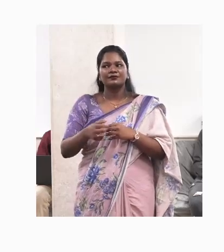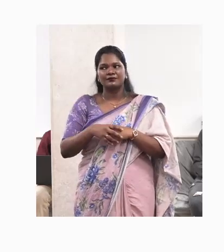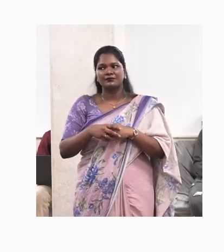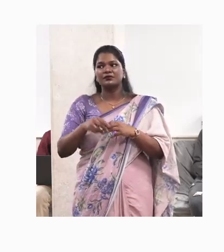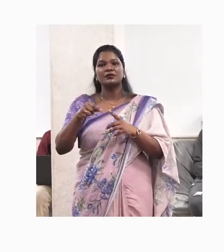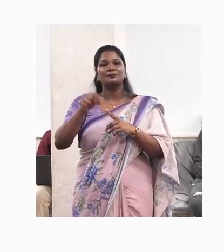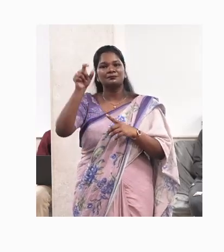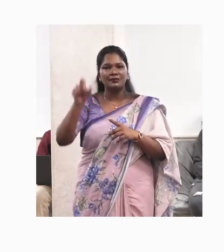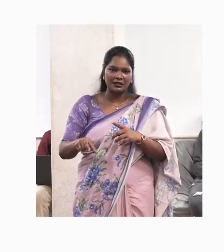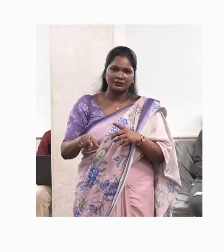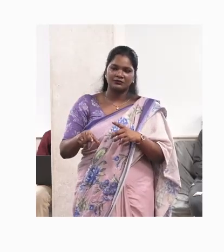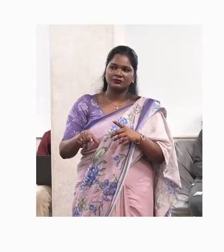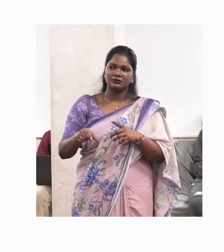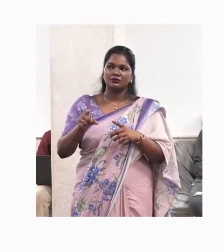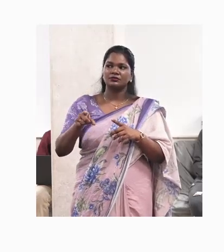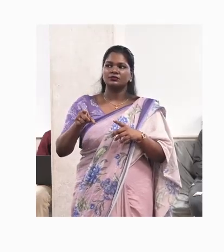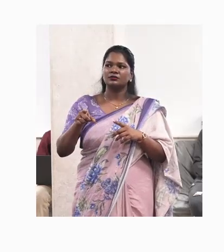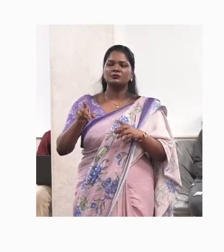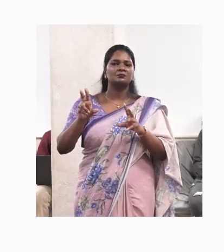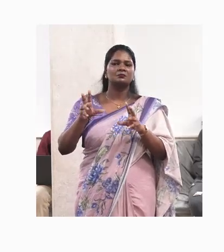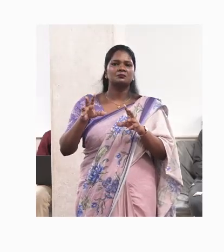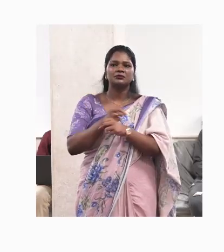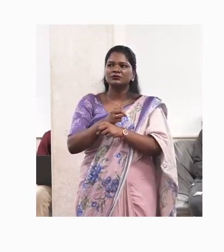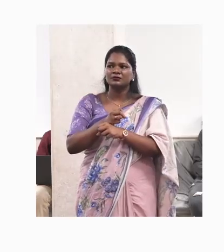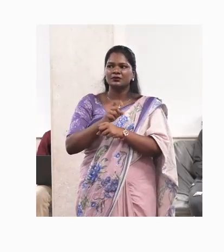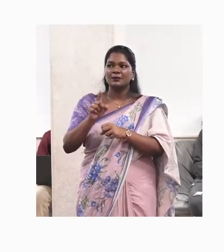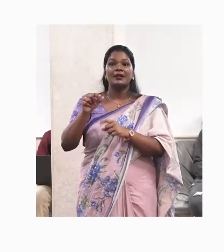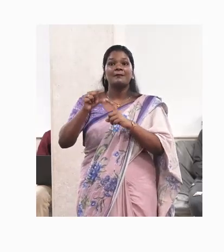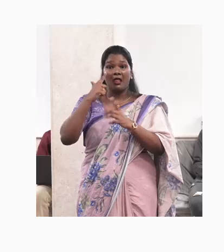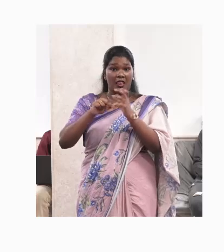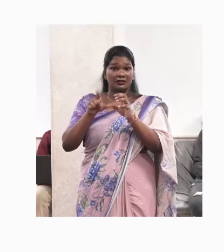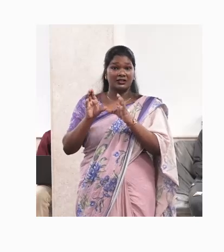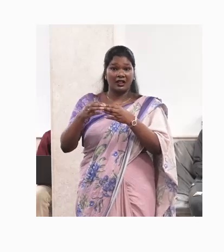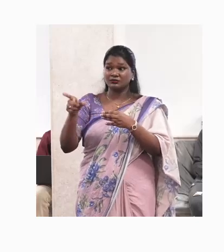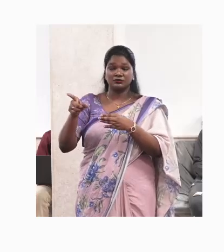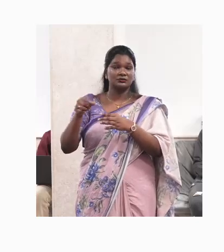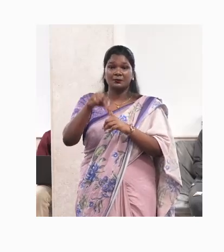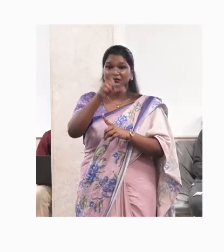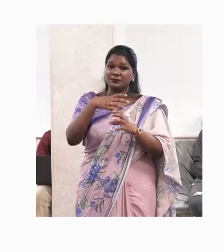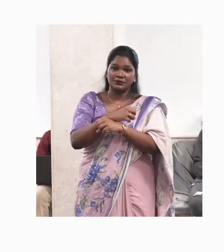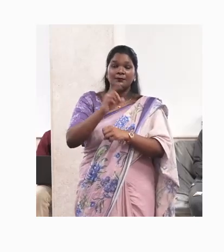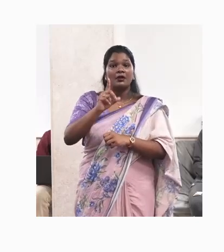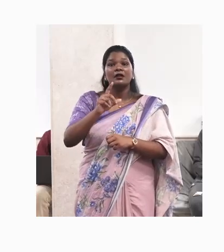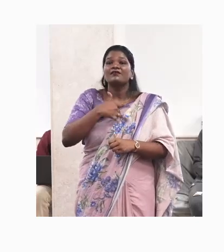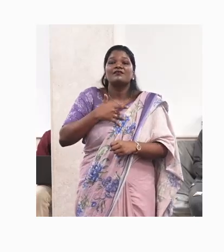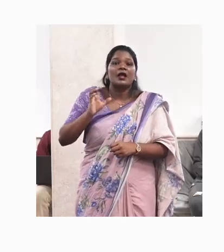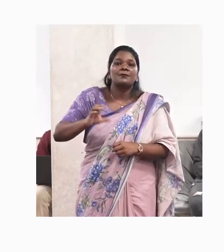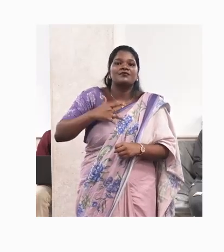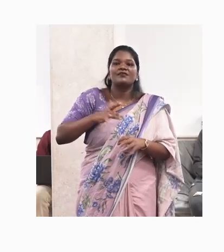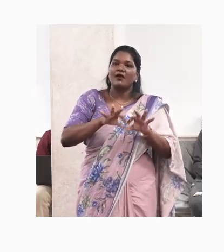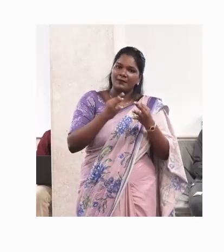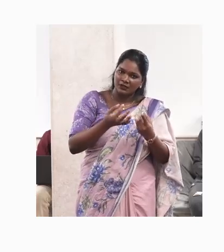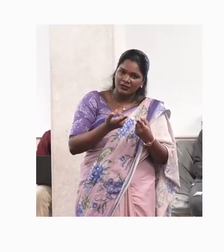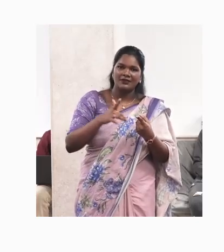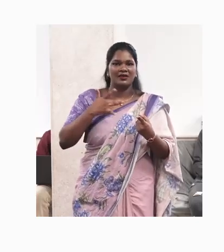the person wasn't, and this is in Pina's class, wasn't comfortable with the family,